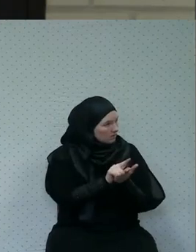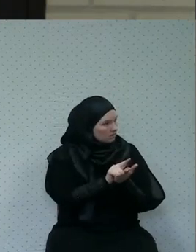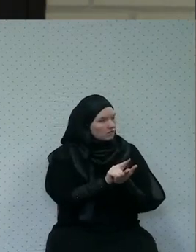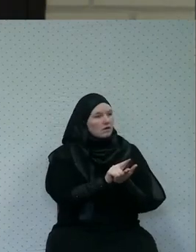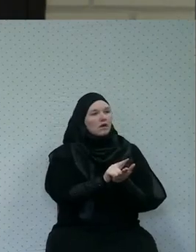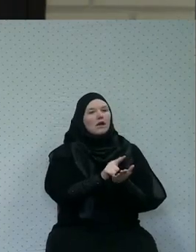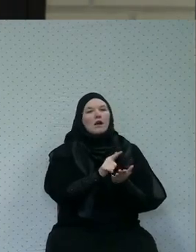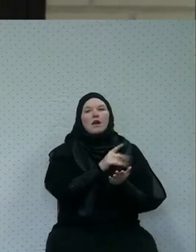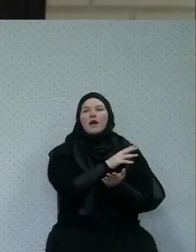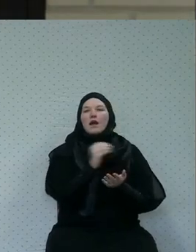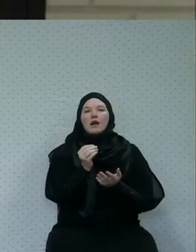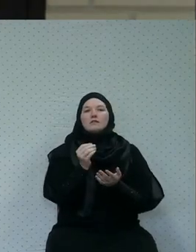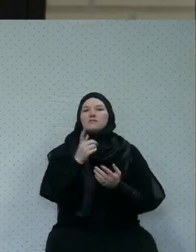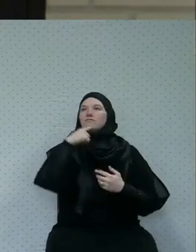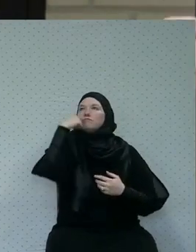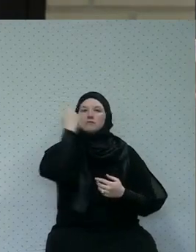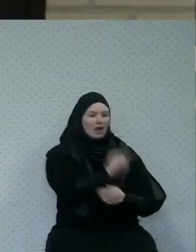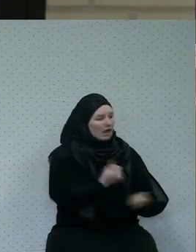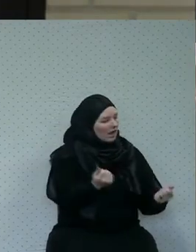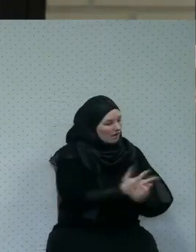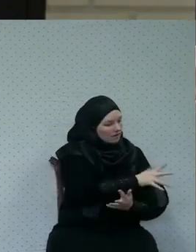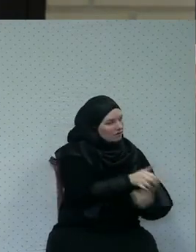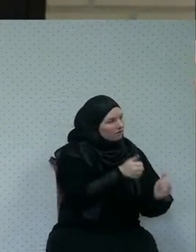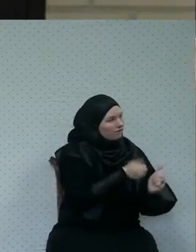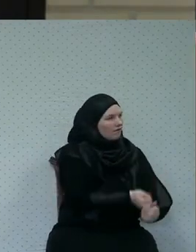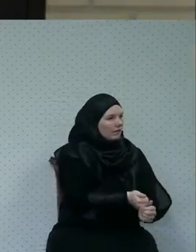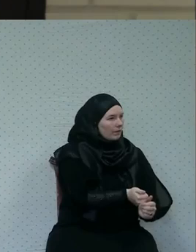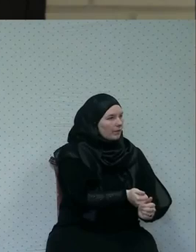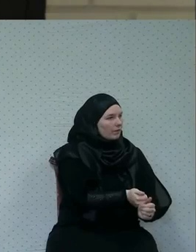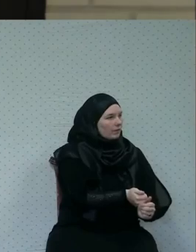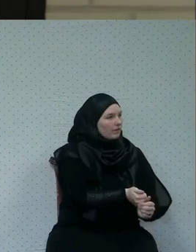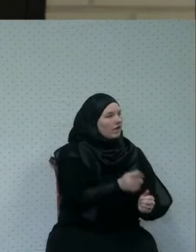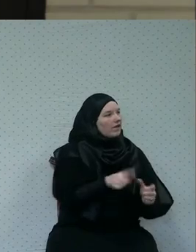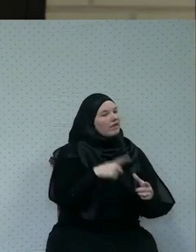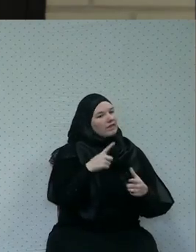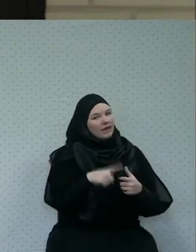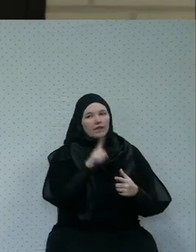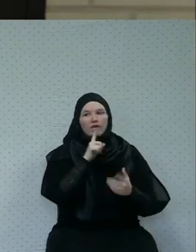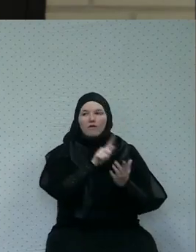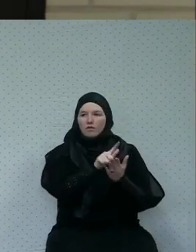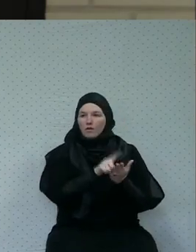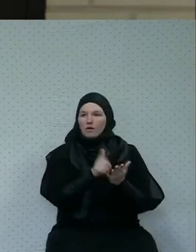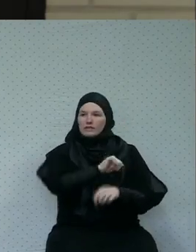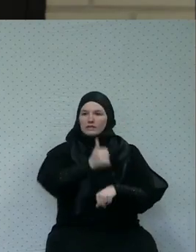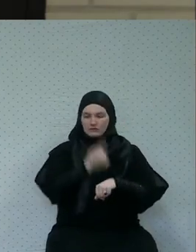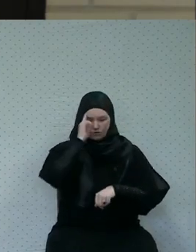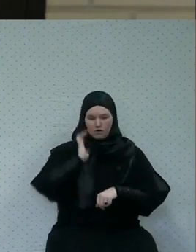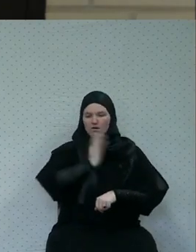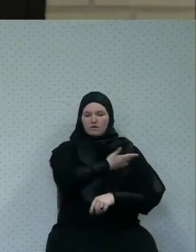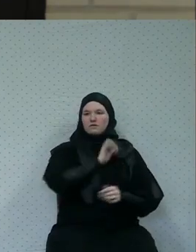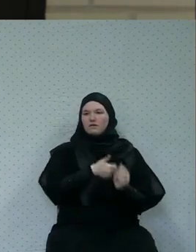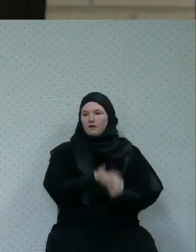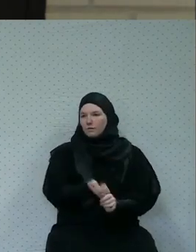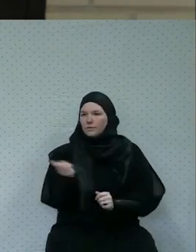and compels all of His creation to comply. And then there are laws that He sets for us to